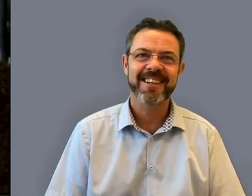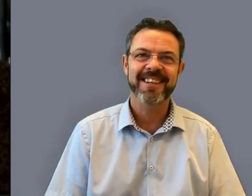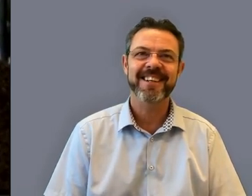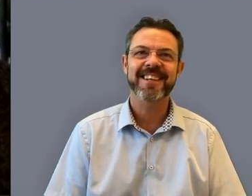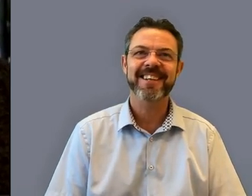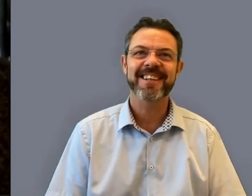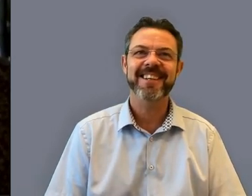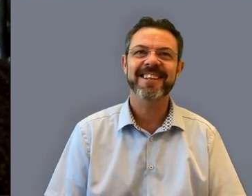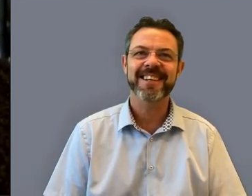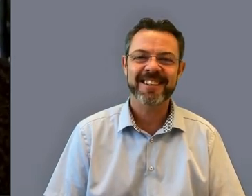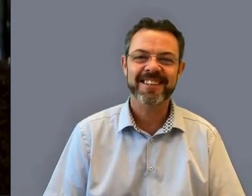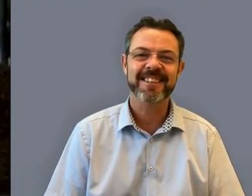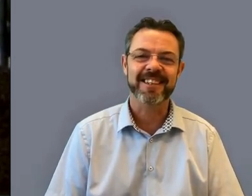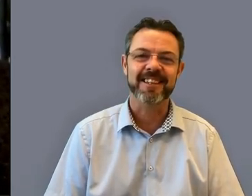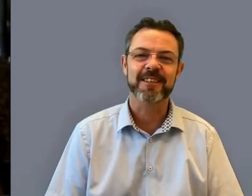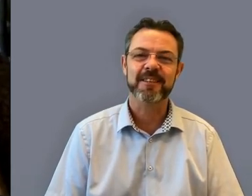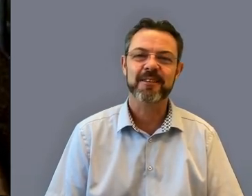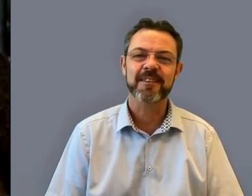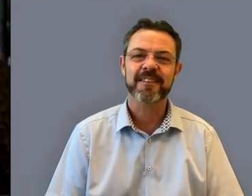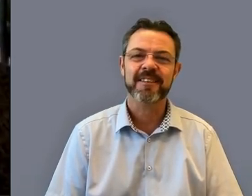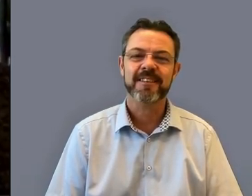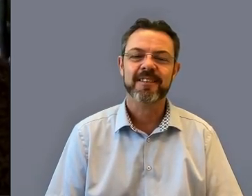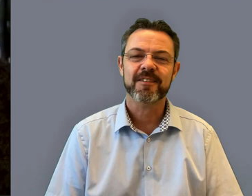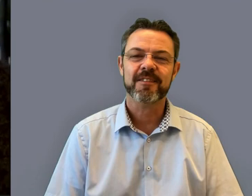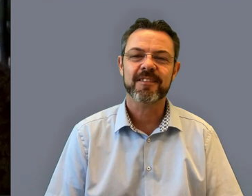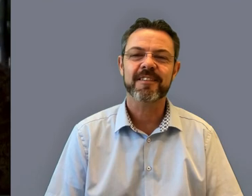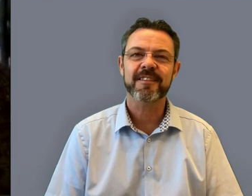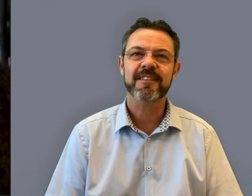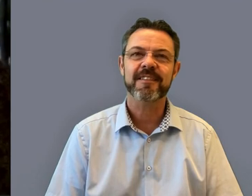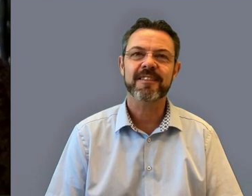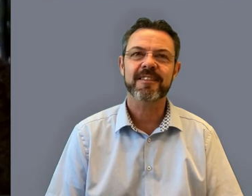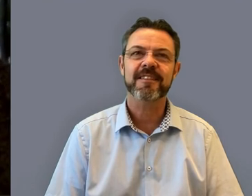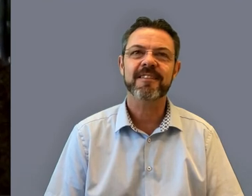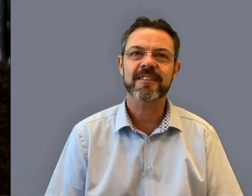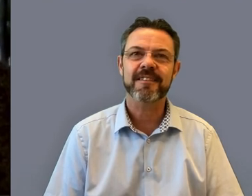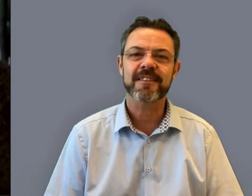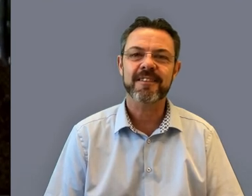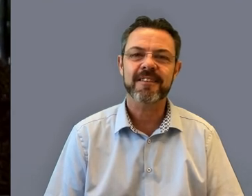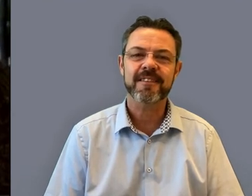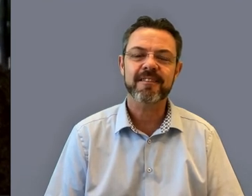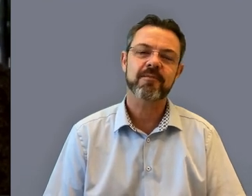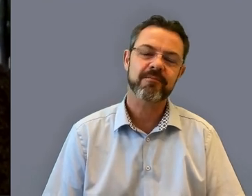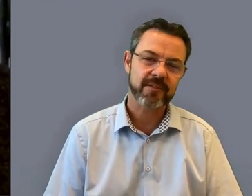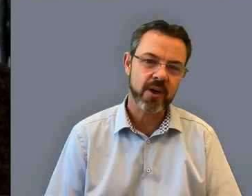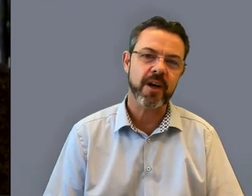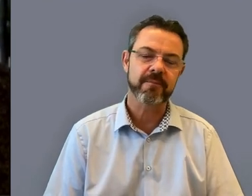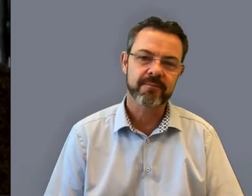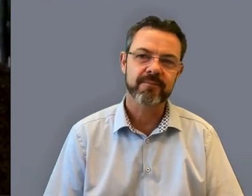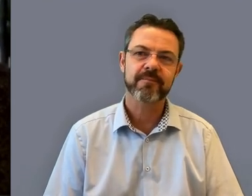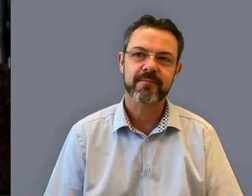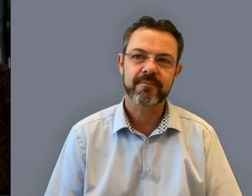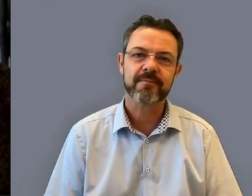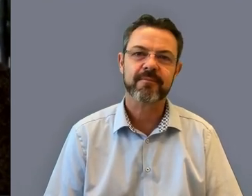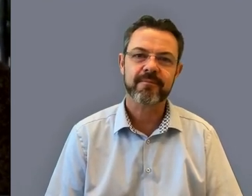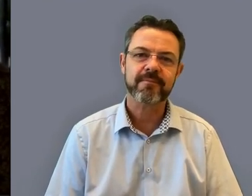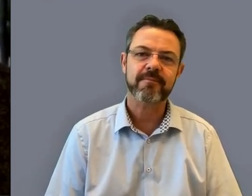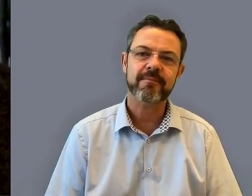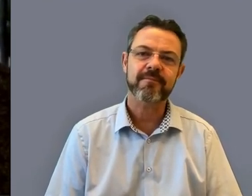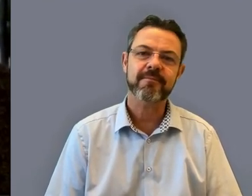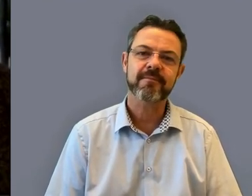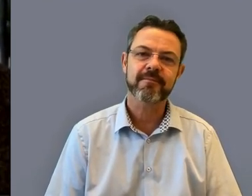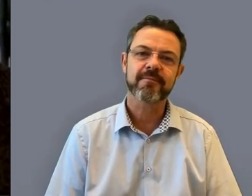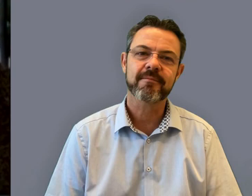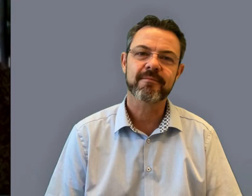this since 2006. You know? So you always have to kind of earn your seat at the table, irrespective of where you started.